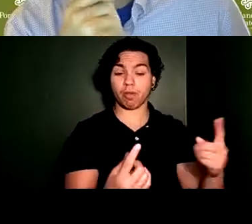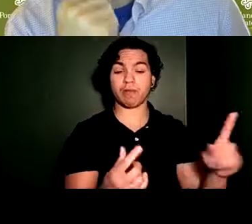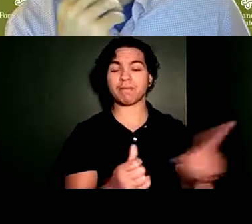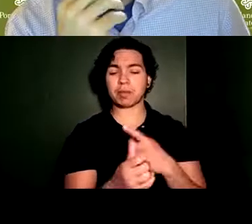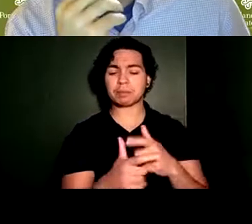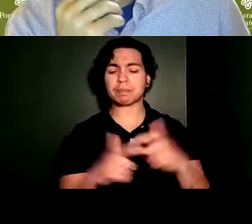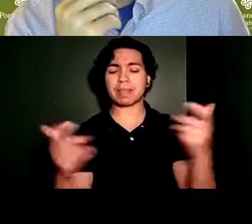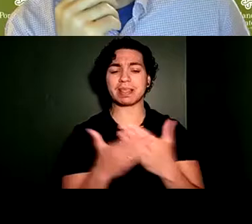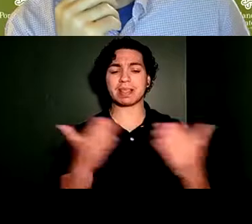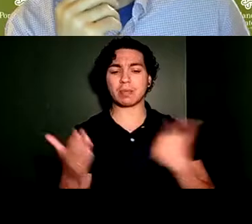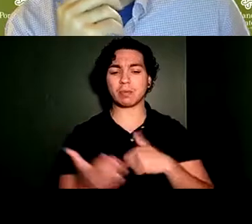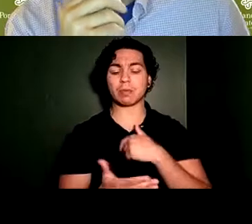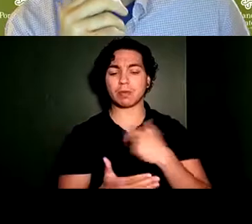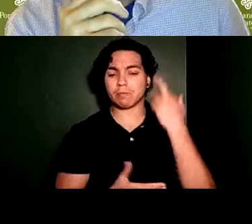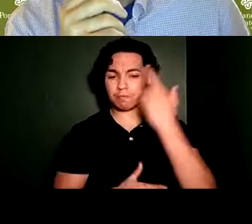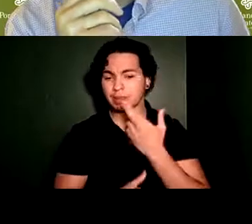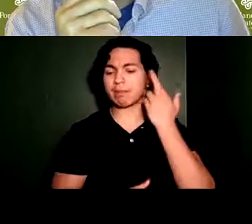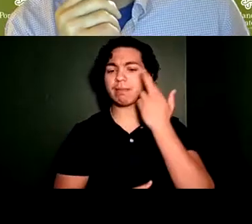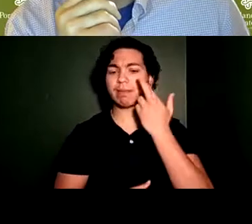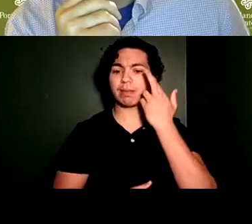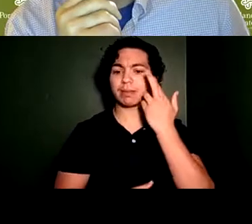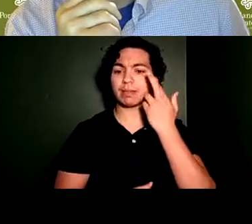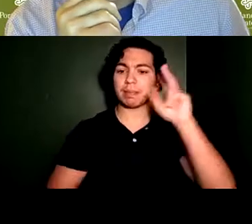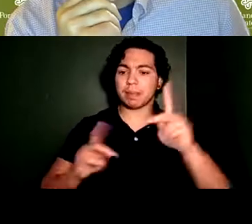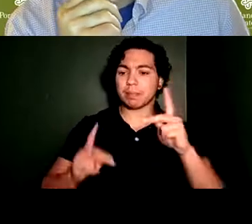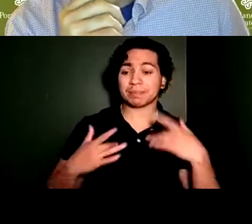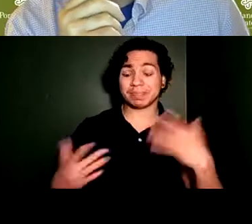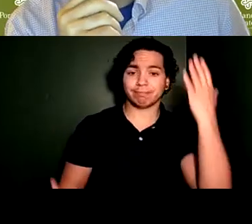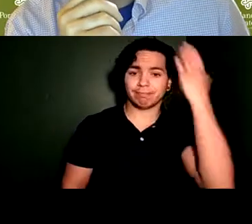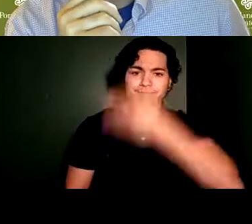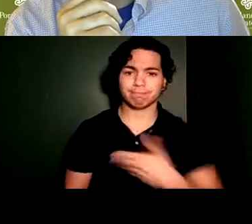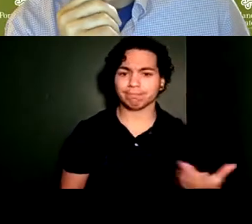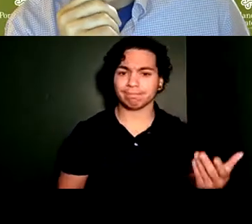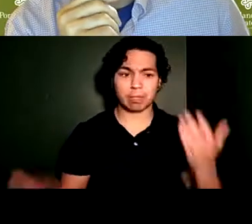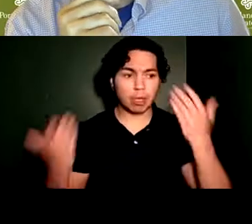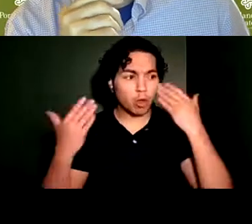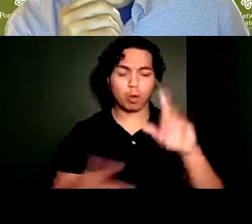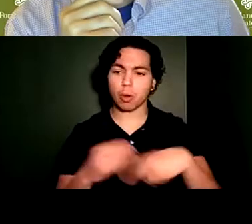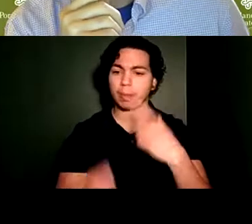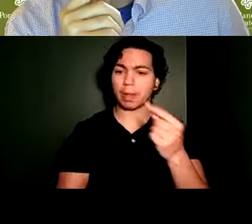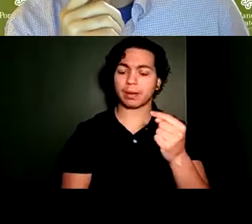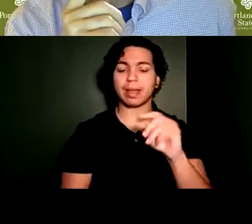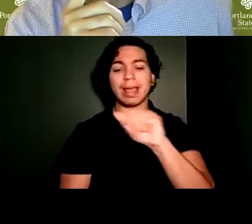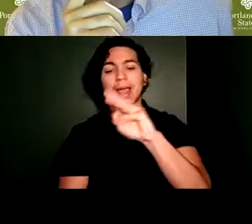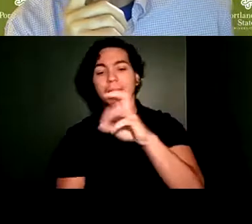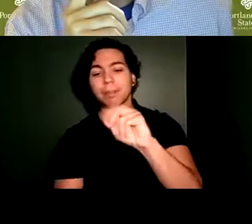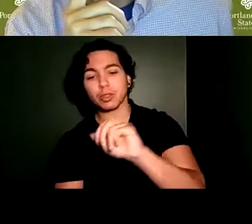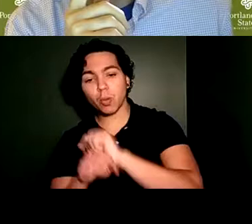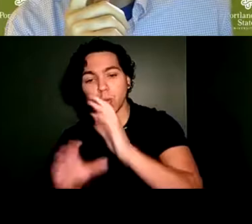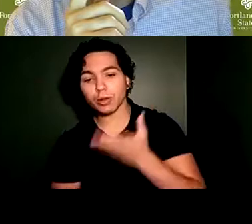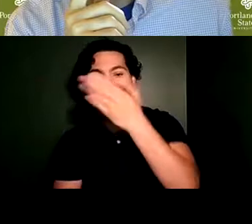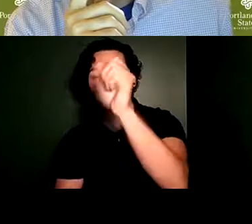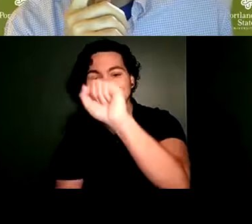we're learning is just people don't know about it. You know, we know our Amazon workers in Seattle and our tech workers,